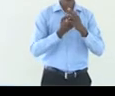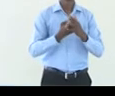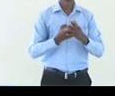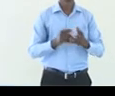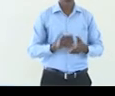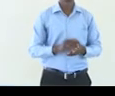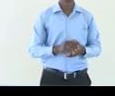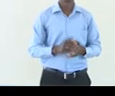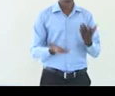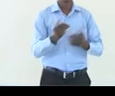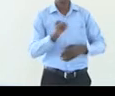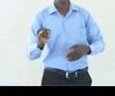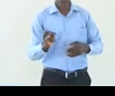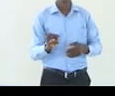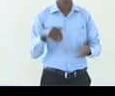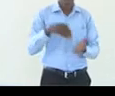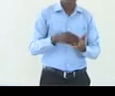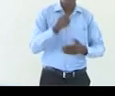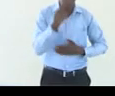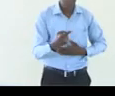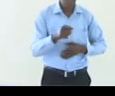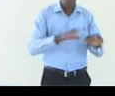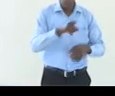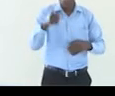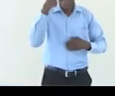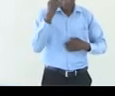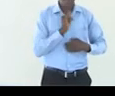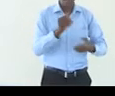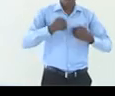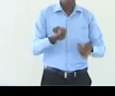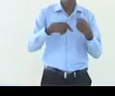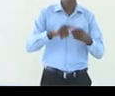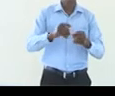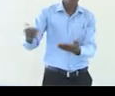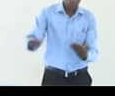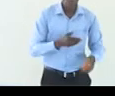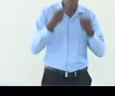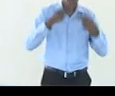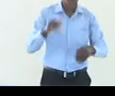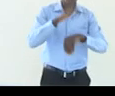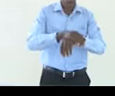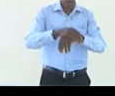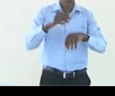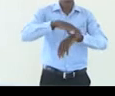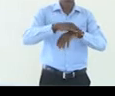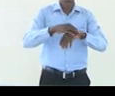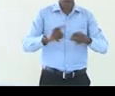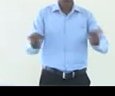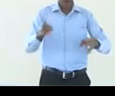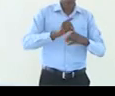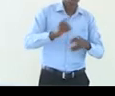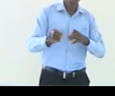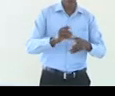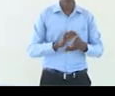blazing. Again, he says, do you think I have come to bring peace on earth? No, I tell you, but division. For from